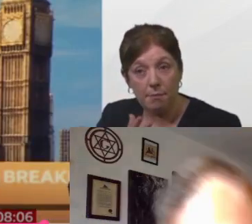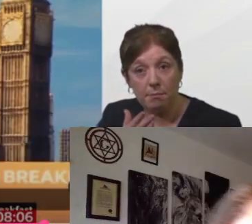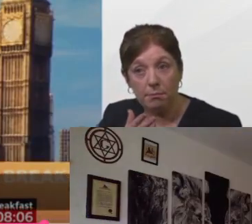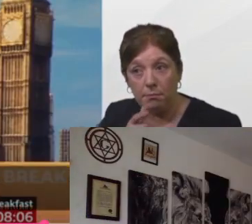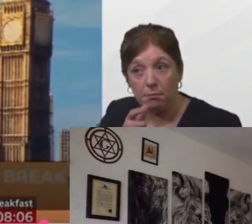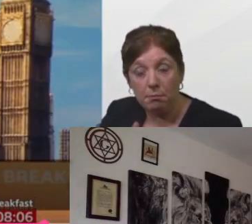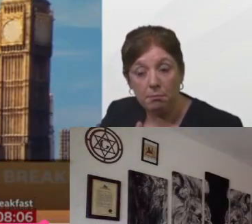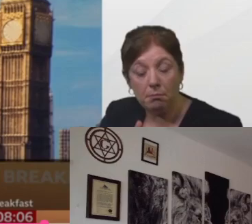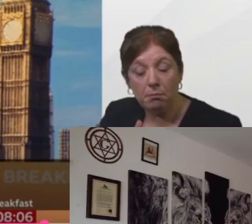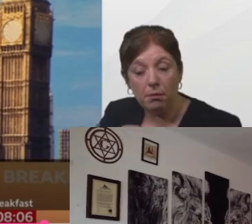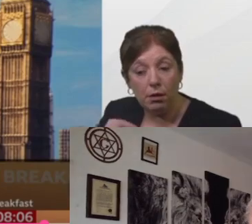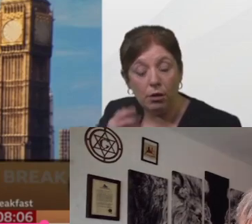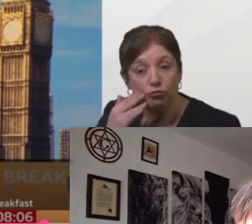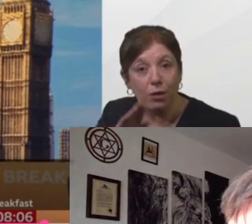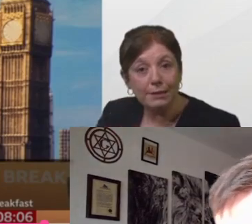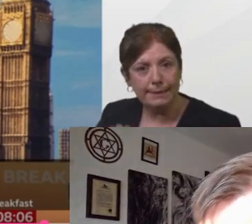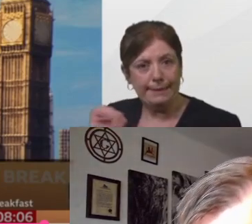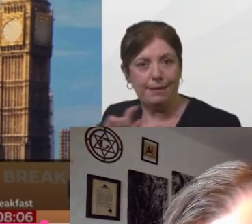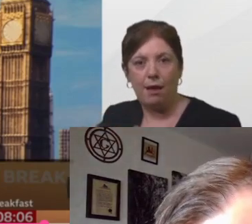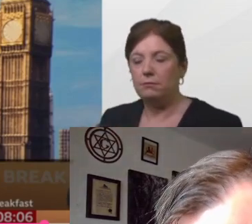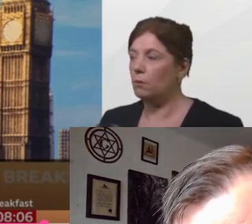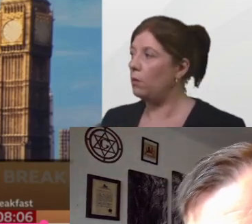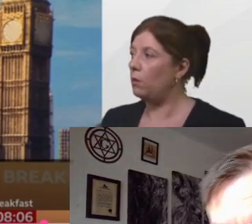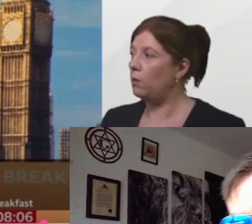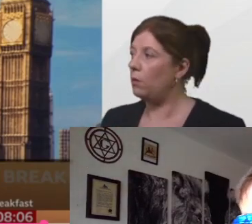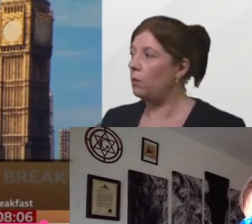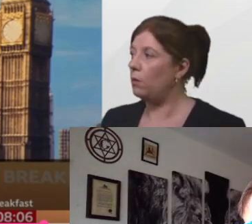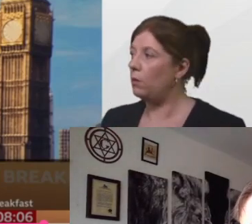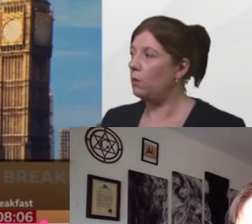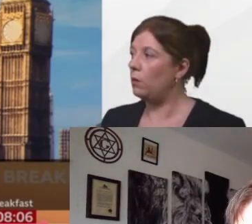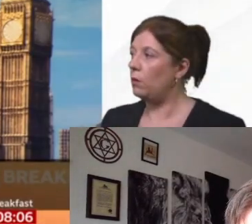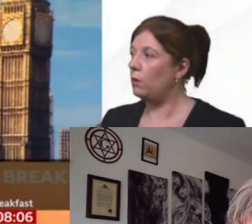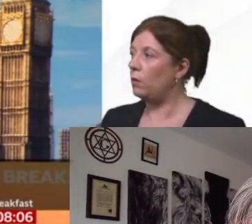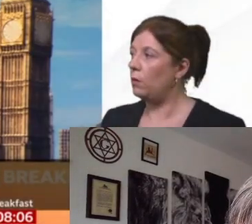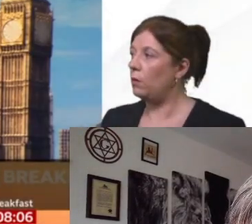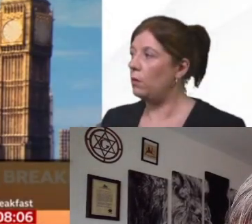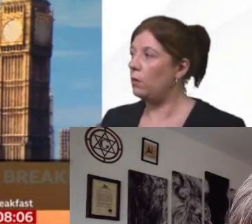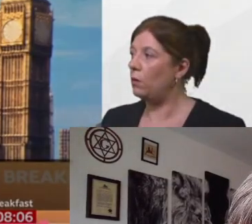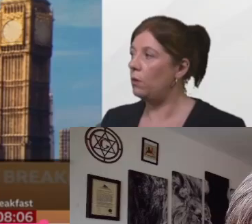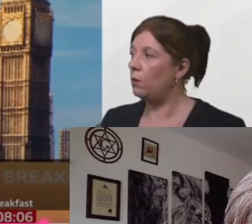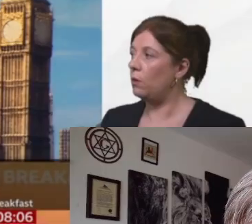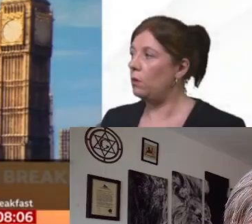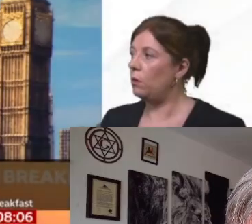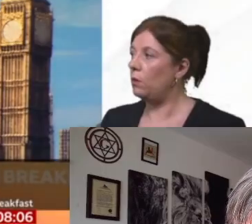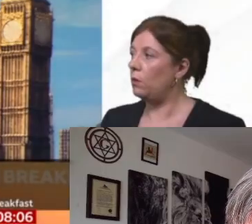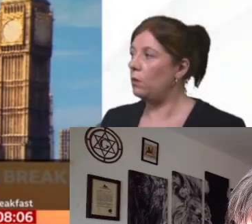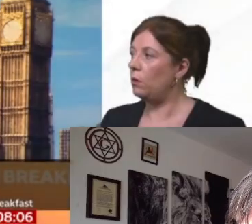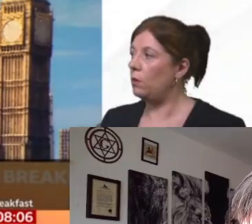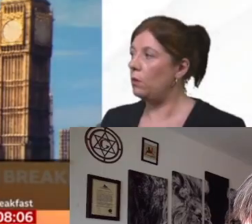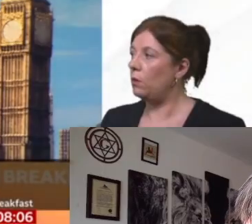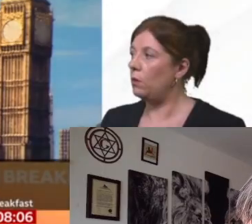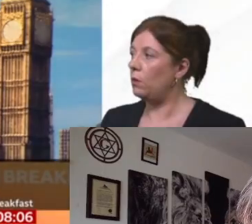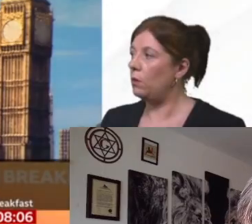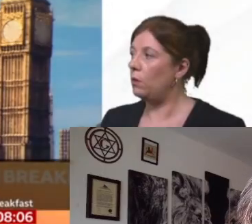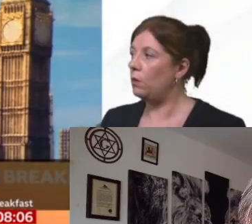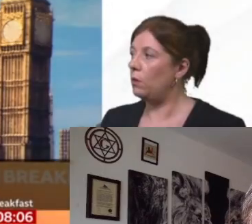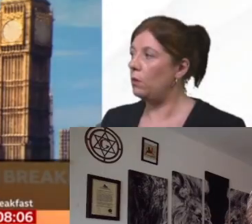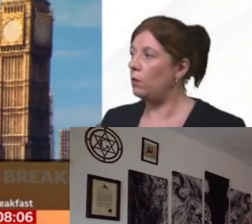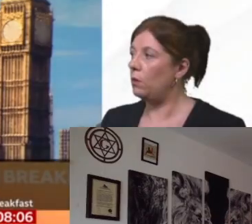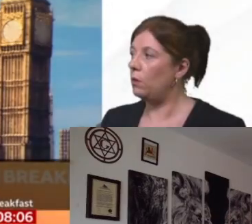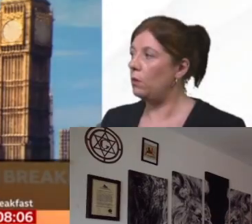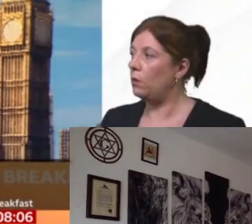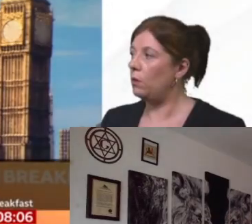Well, I take these things exceptionally seriously, and because I take them seriously... Right, they've moved away from the extremist thing onto fucking